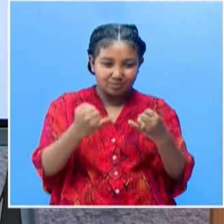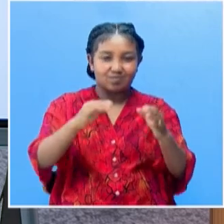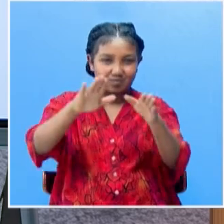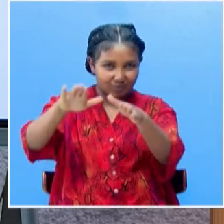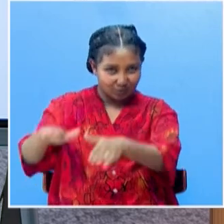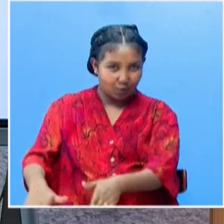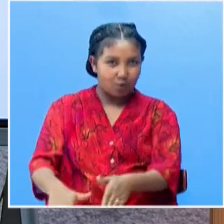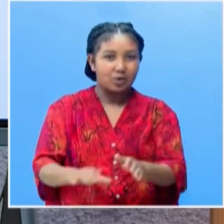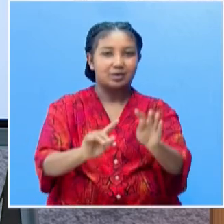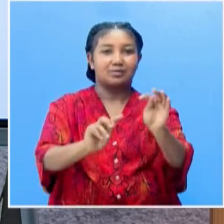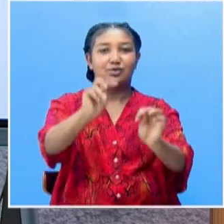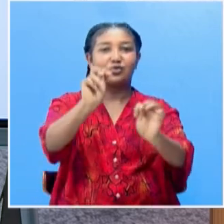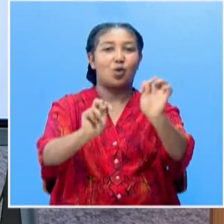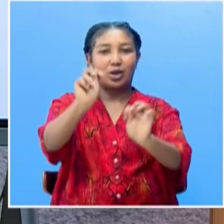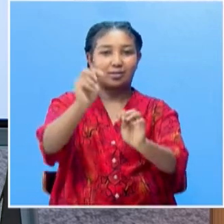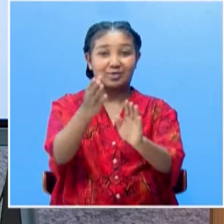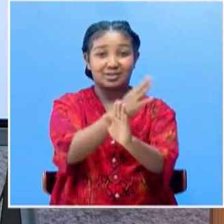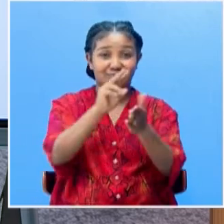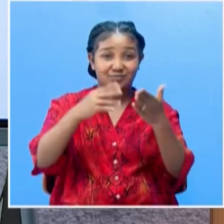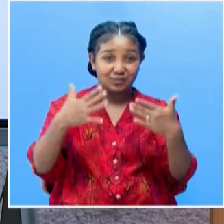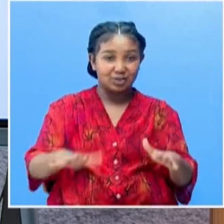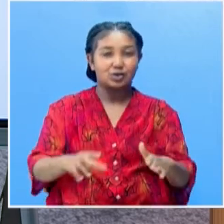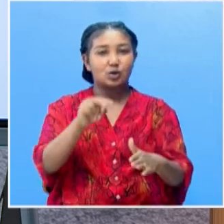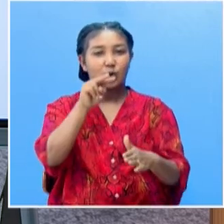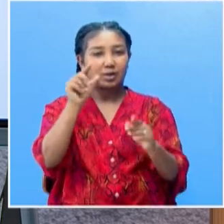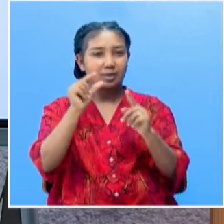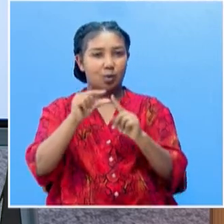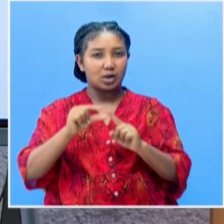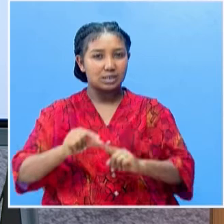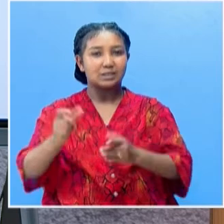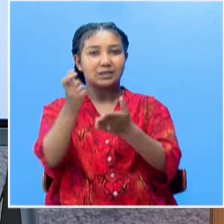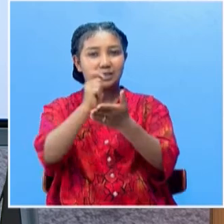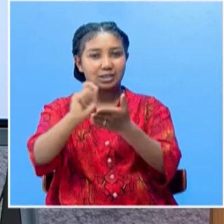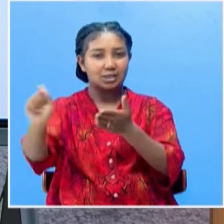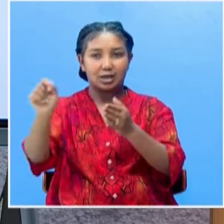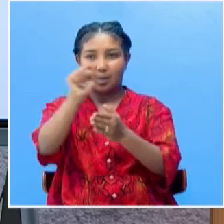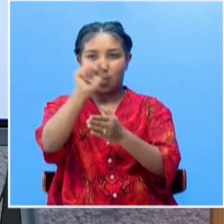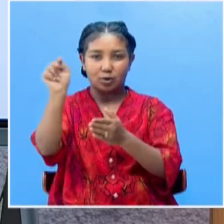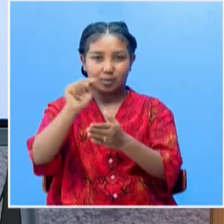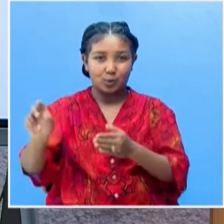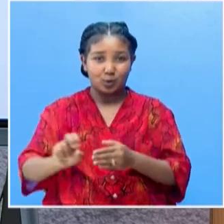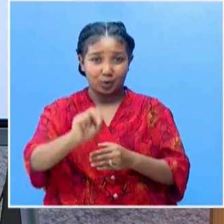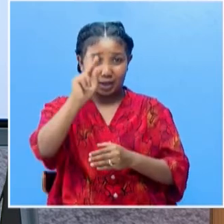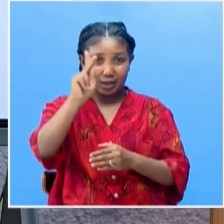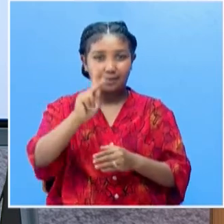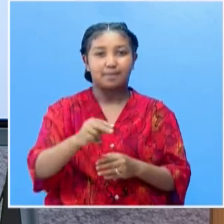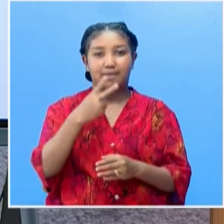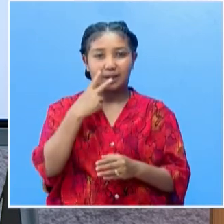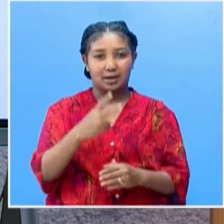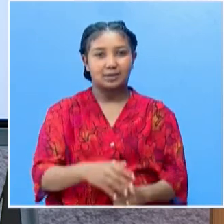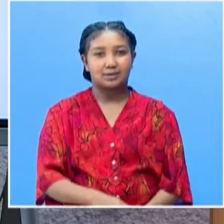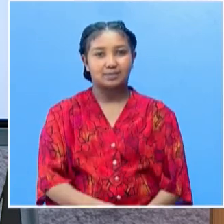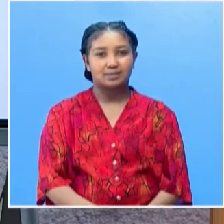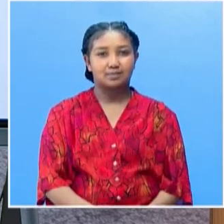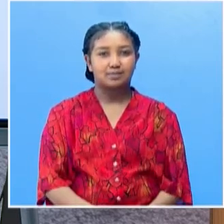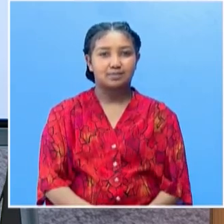let's now come to the story and look at the words that are written in bold. All right? Okay. While